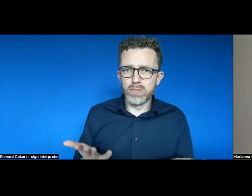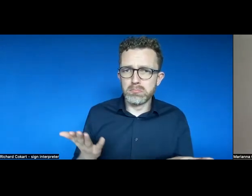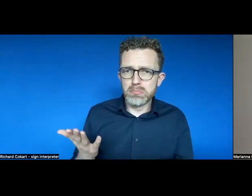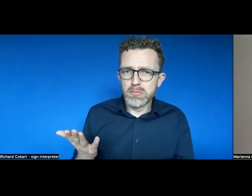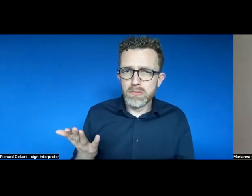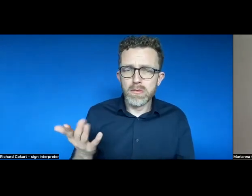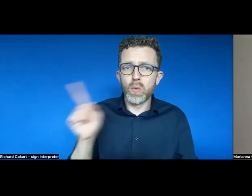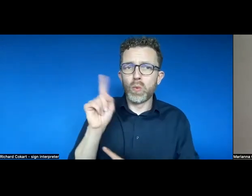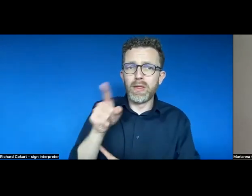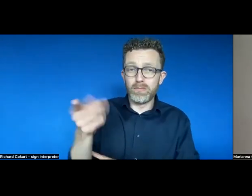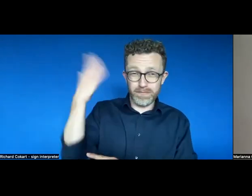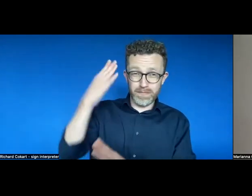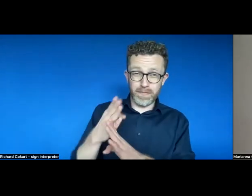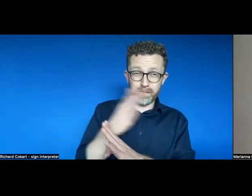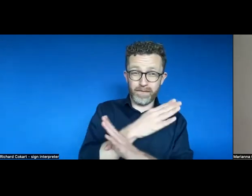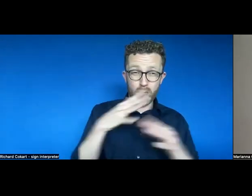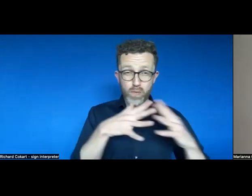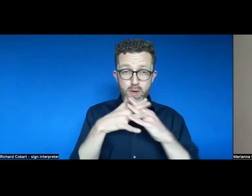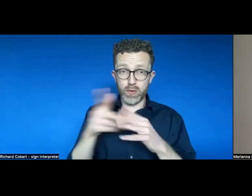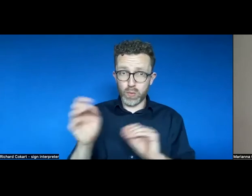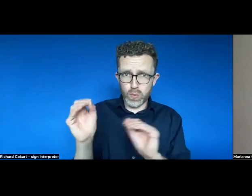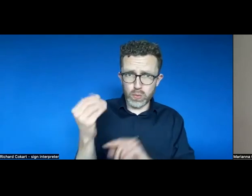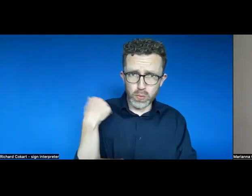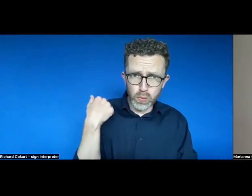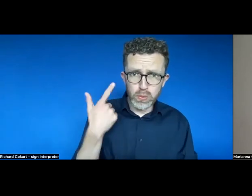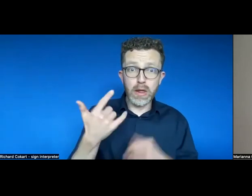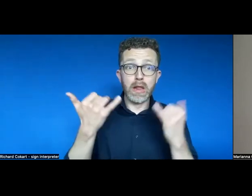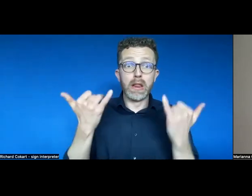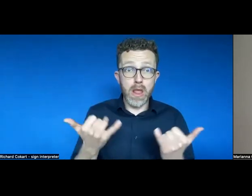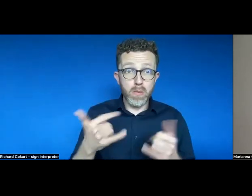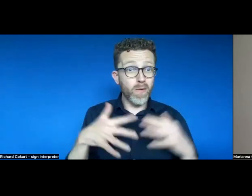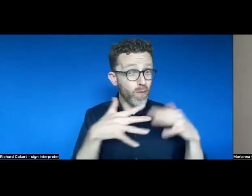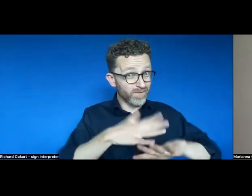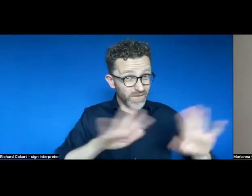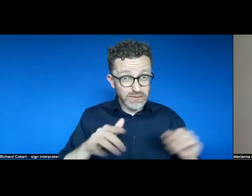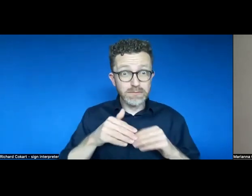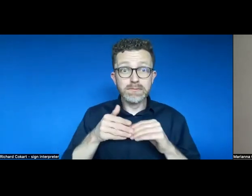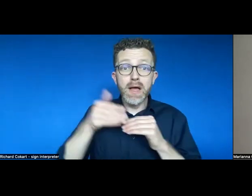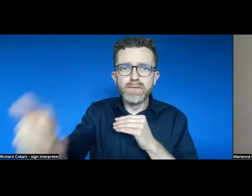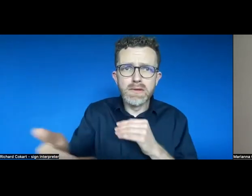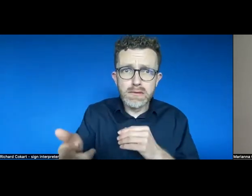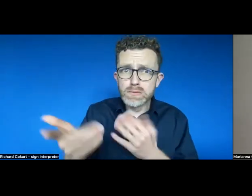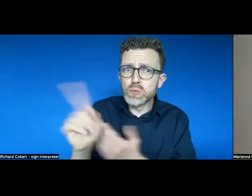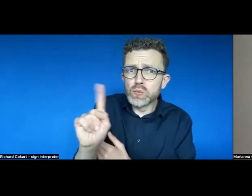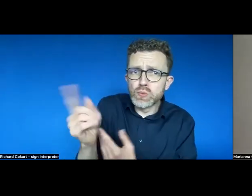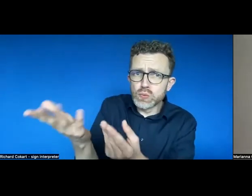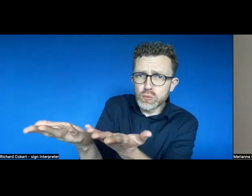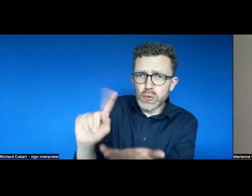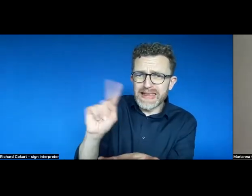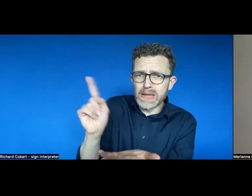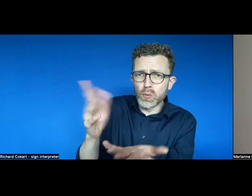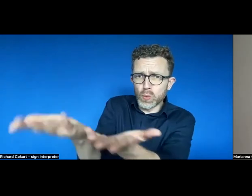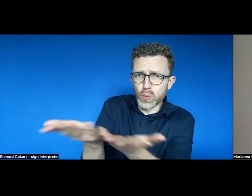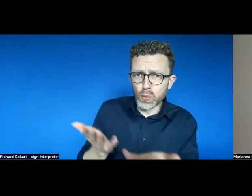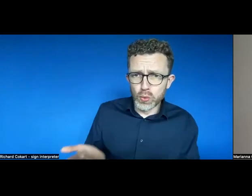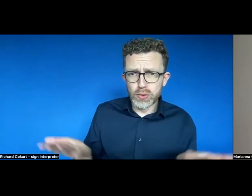of our organization to provide services for persons with disabilities and the members of their families,